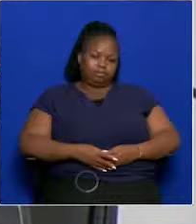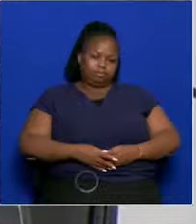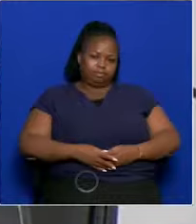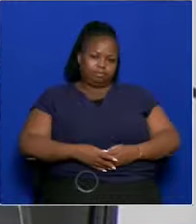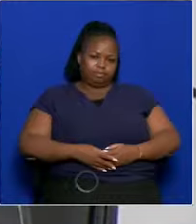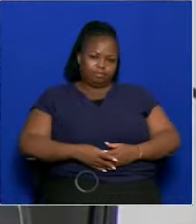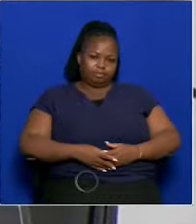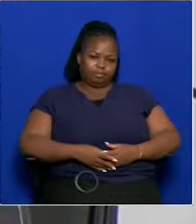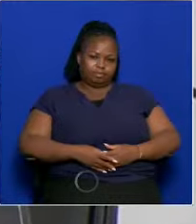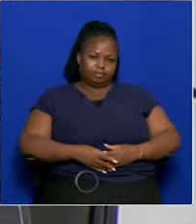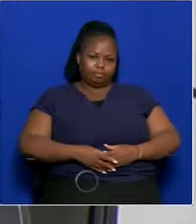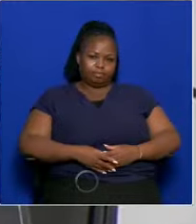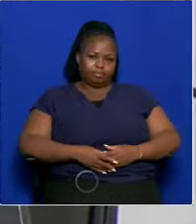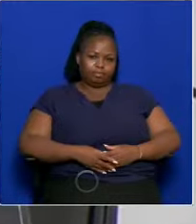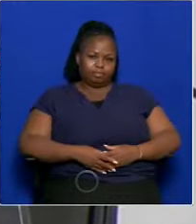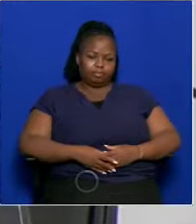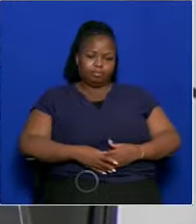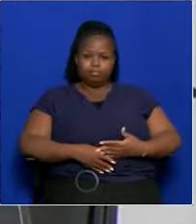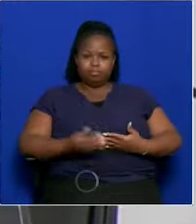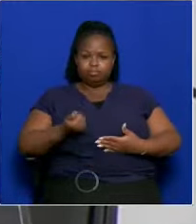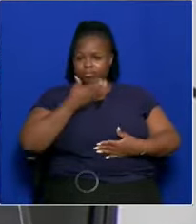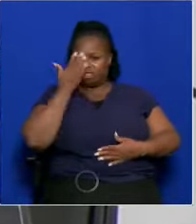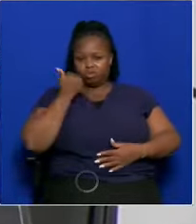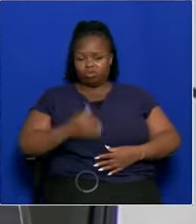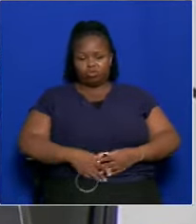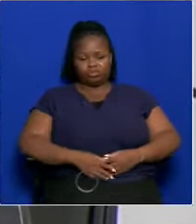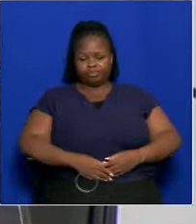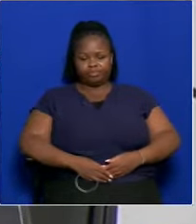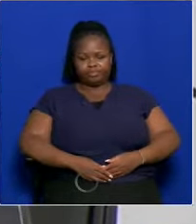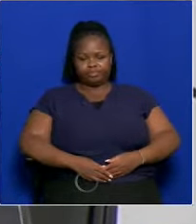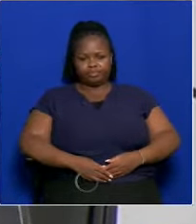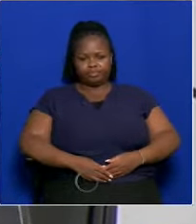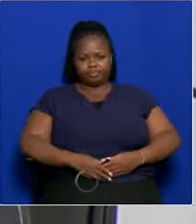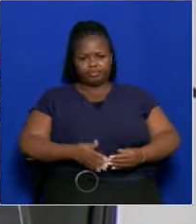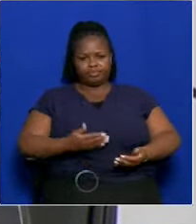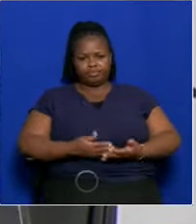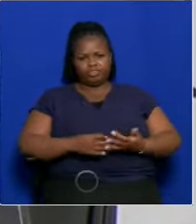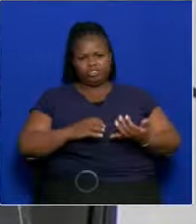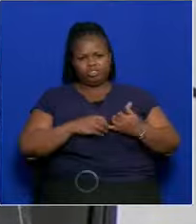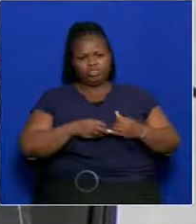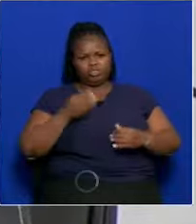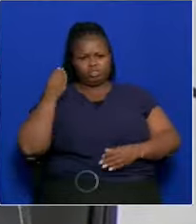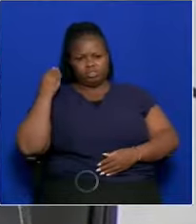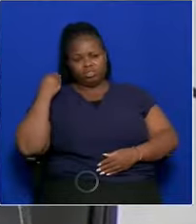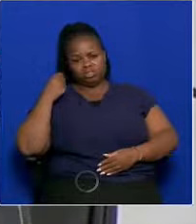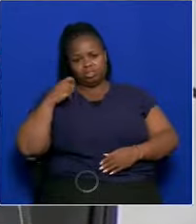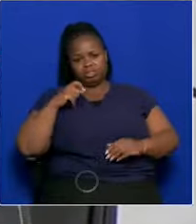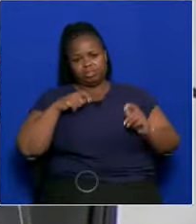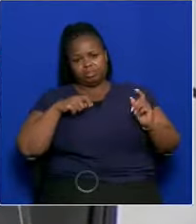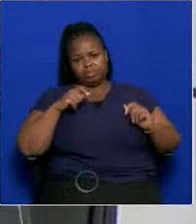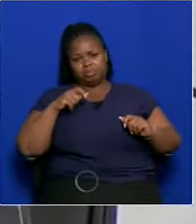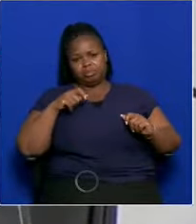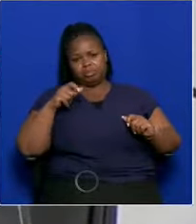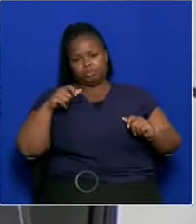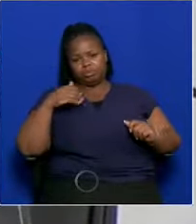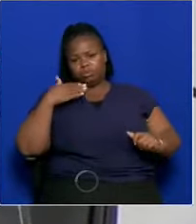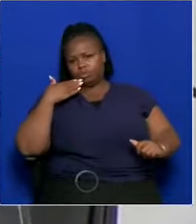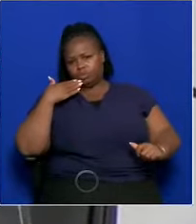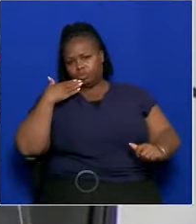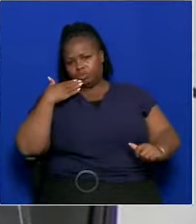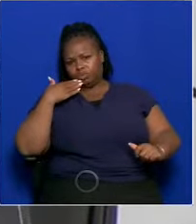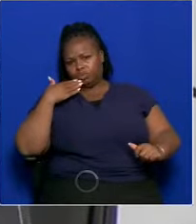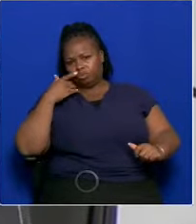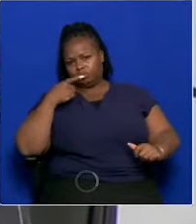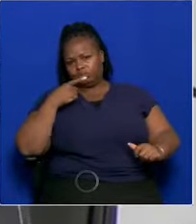I don't know. Maybe I can try to find out the people who bought the homeland and then get their statement.